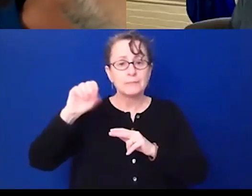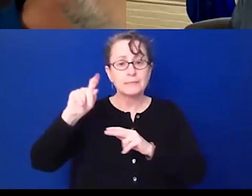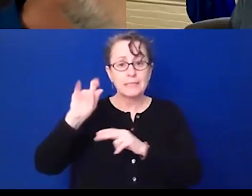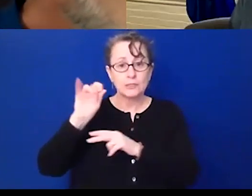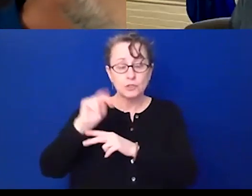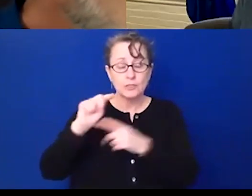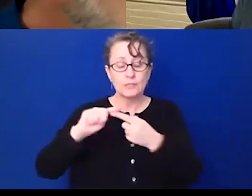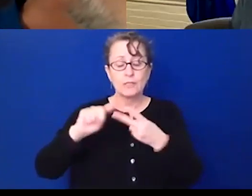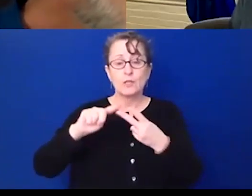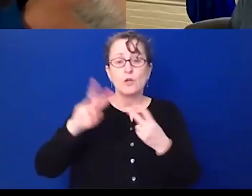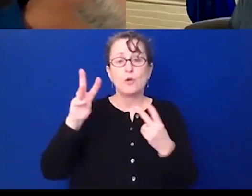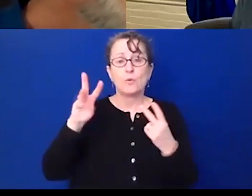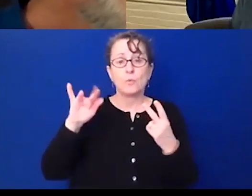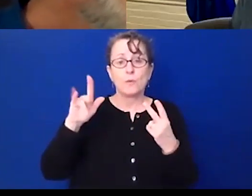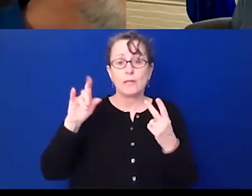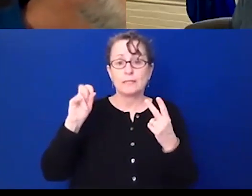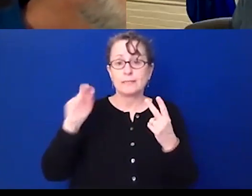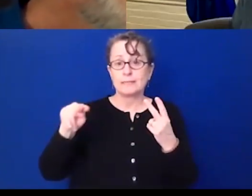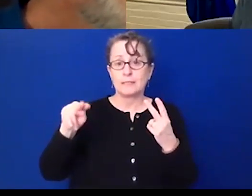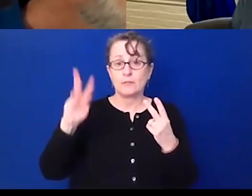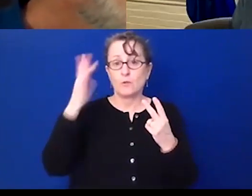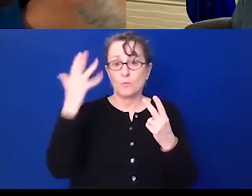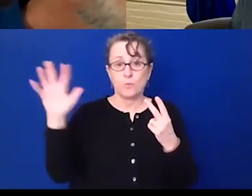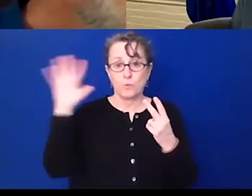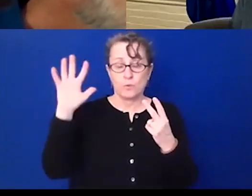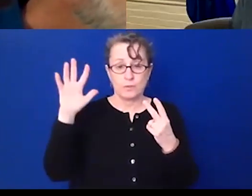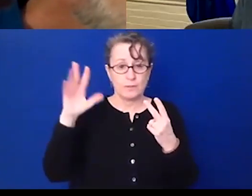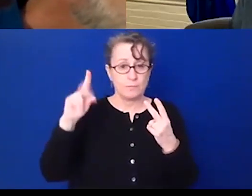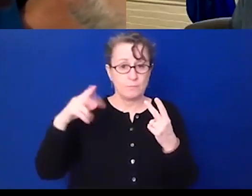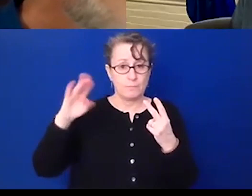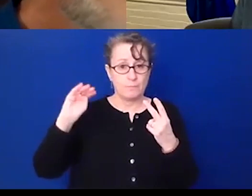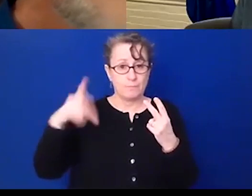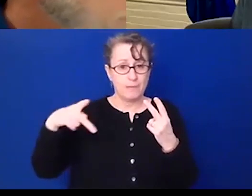Is that like a, what is that?